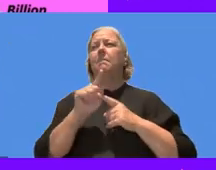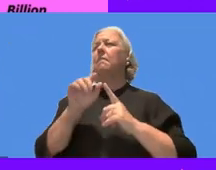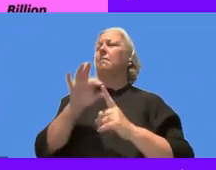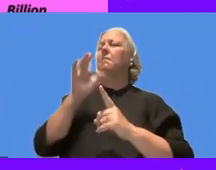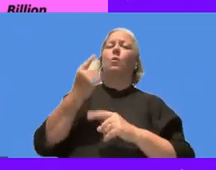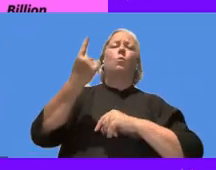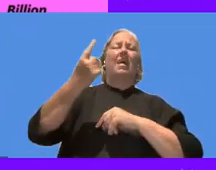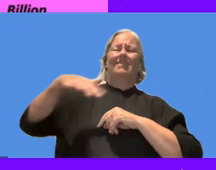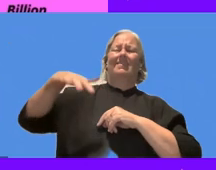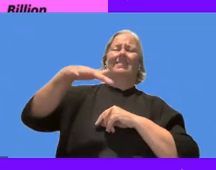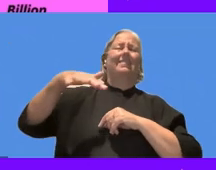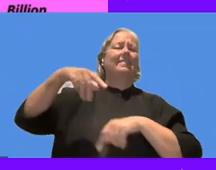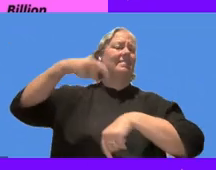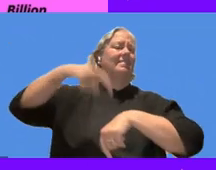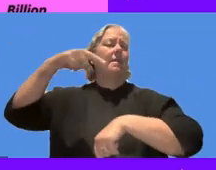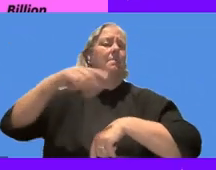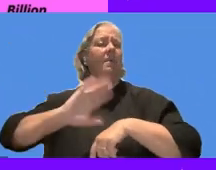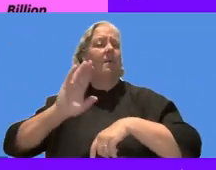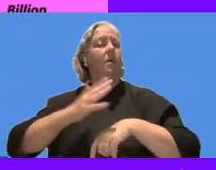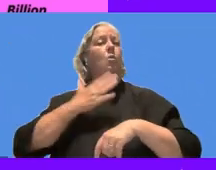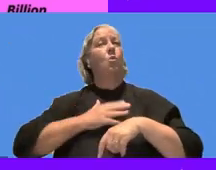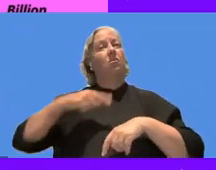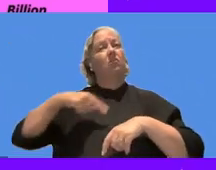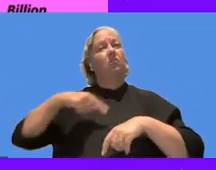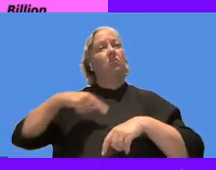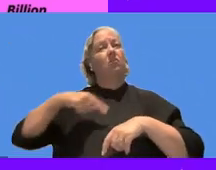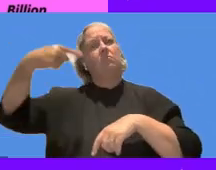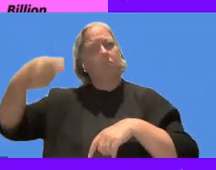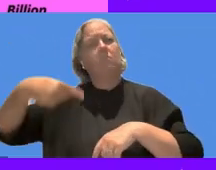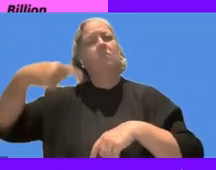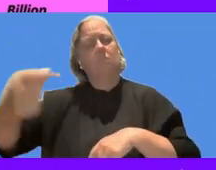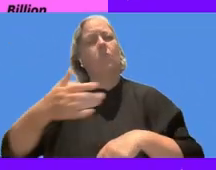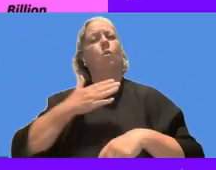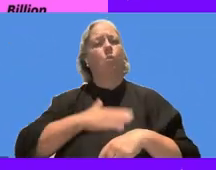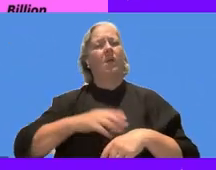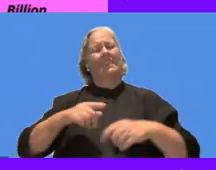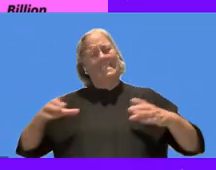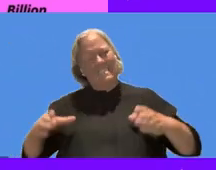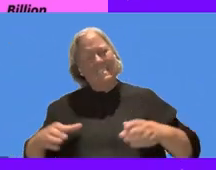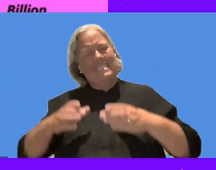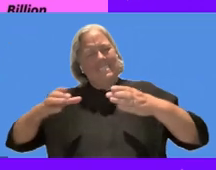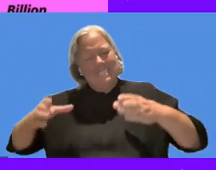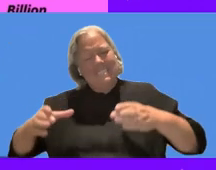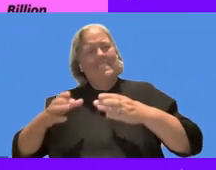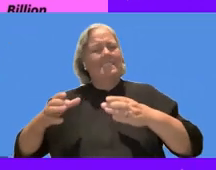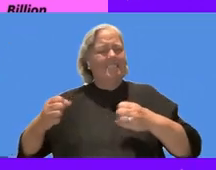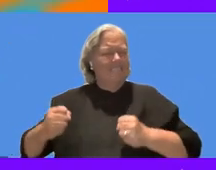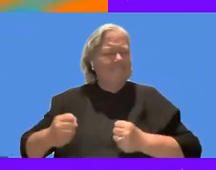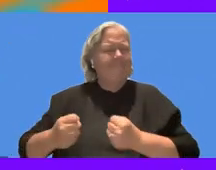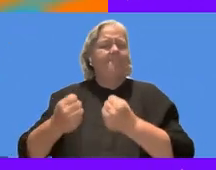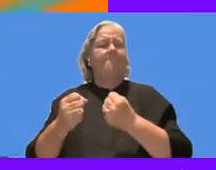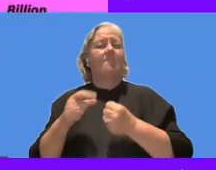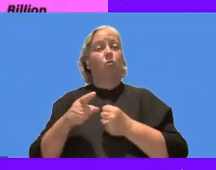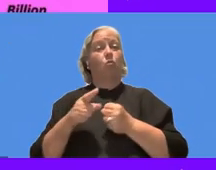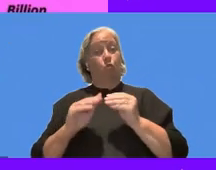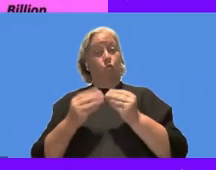an enabler of the next moment to really strengthen the voices and leadership of adolescents and to make sure that they can be